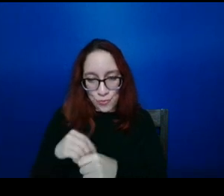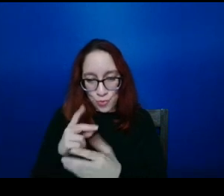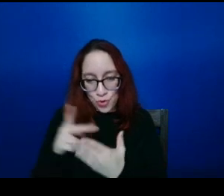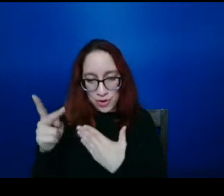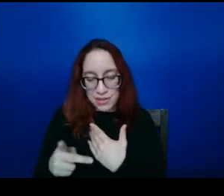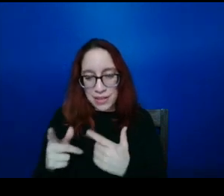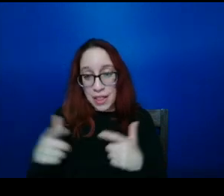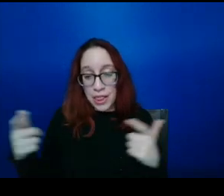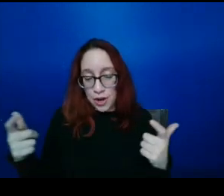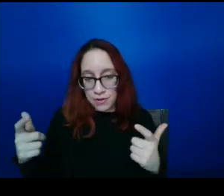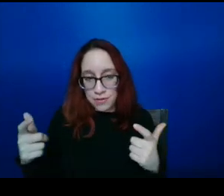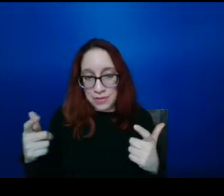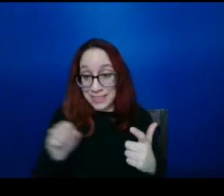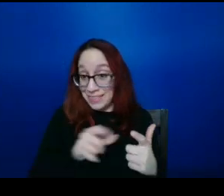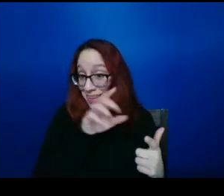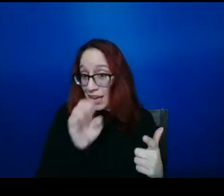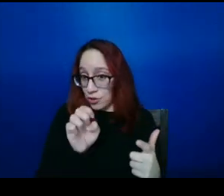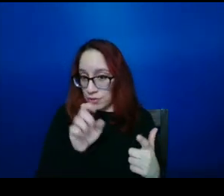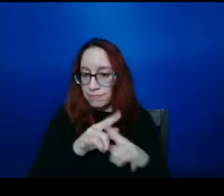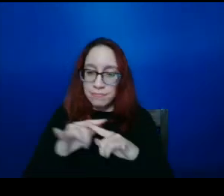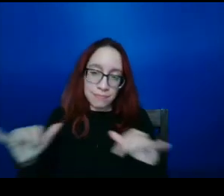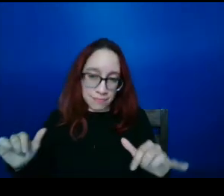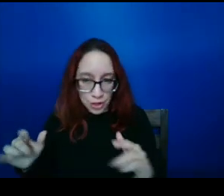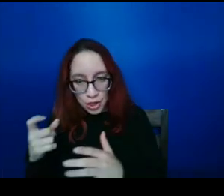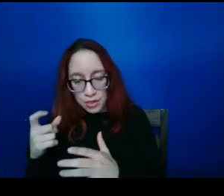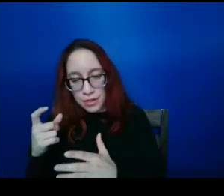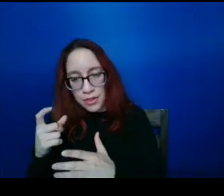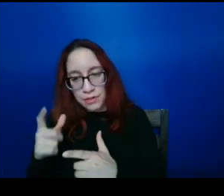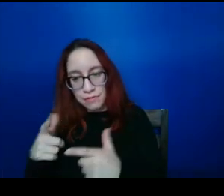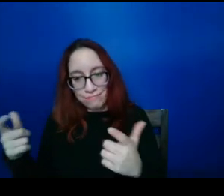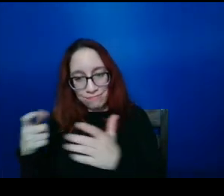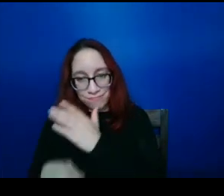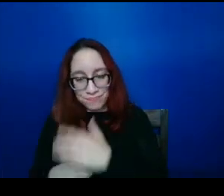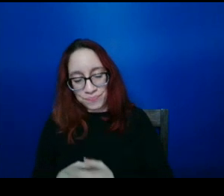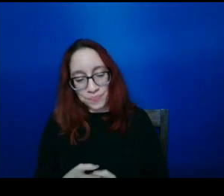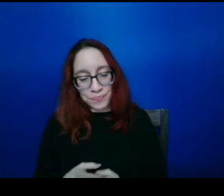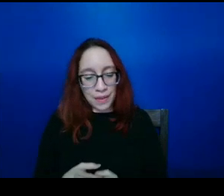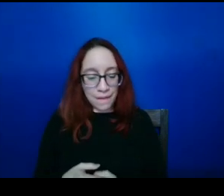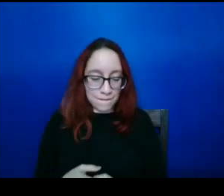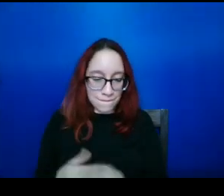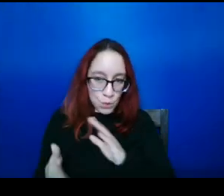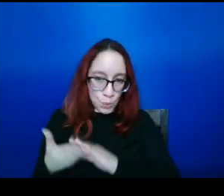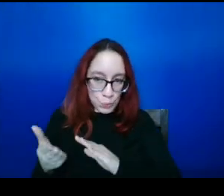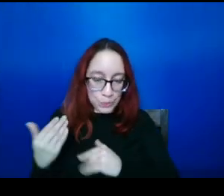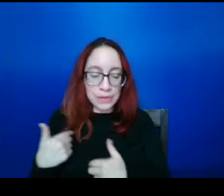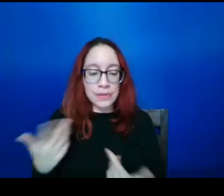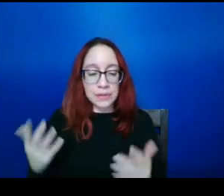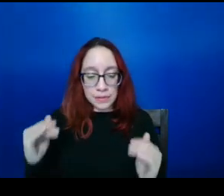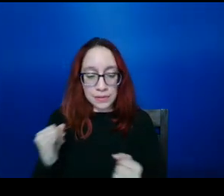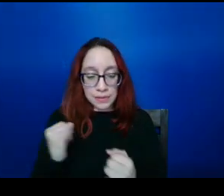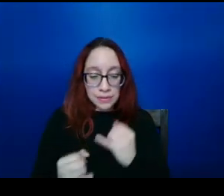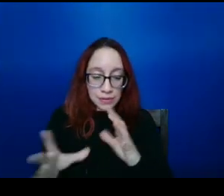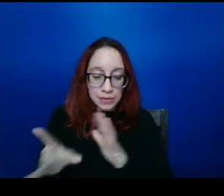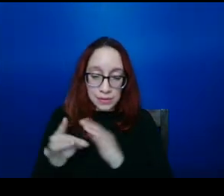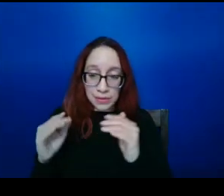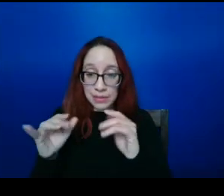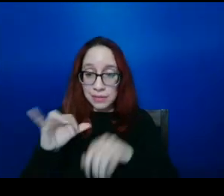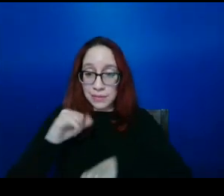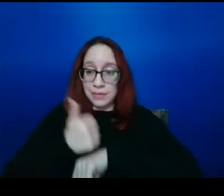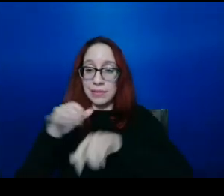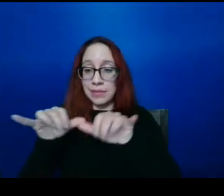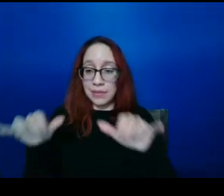did have larger sales, but also with larger sales comes those larger operating costs. And then finally, selecting a tiered system that